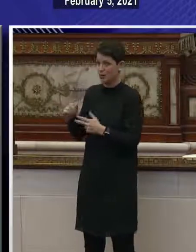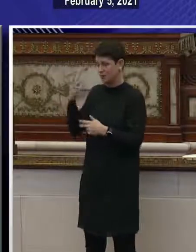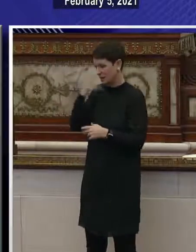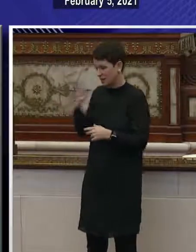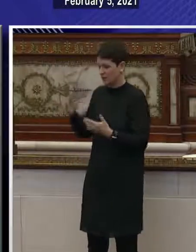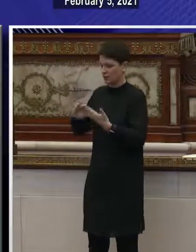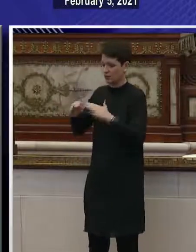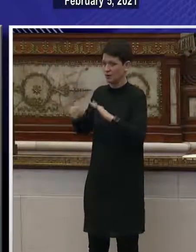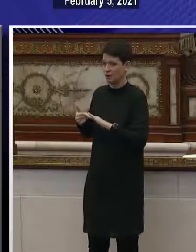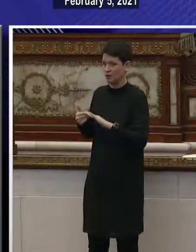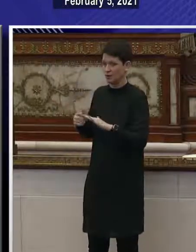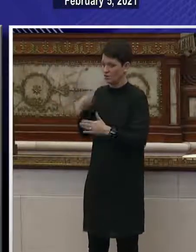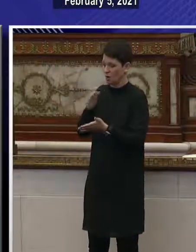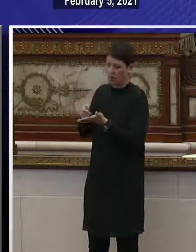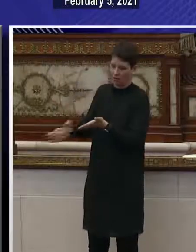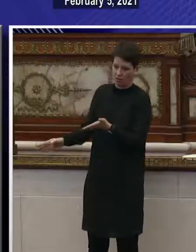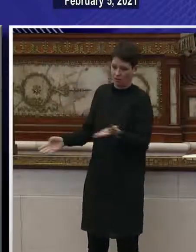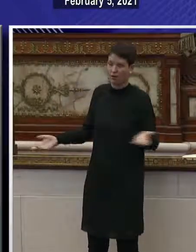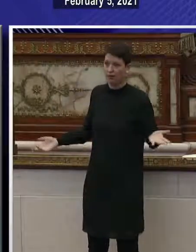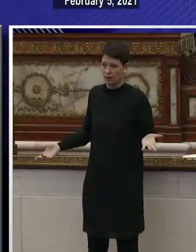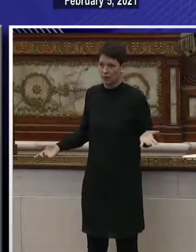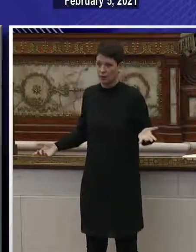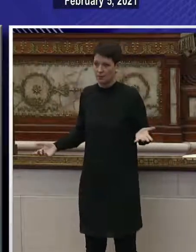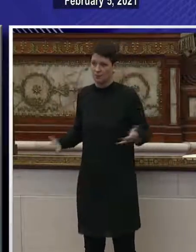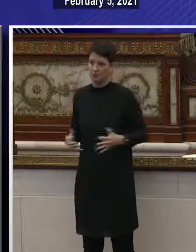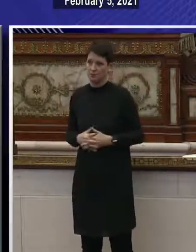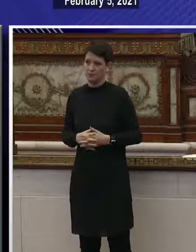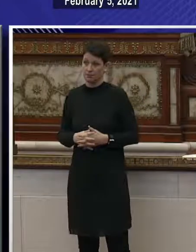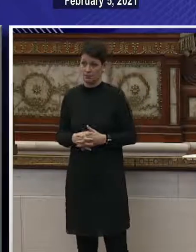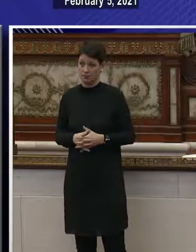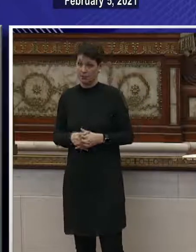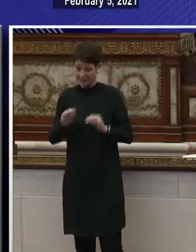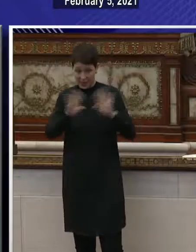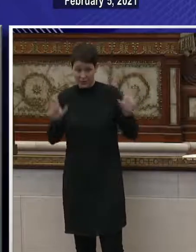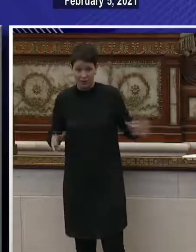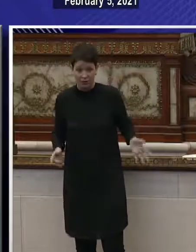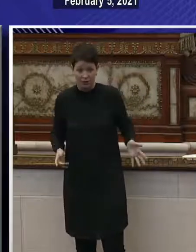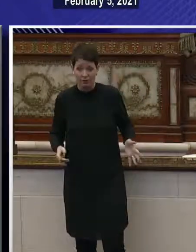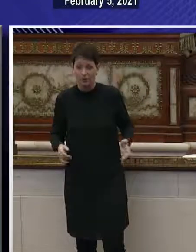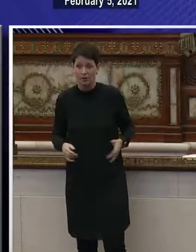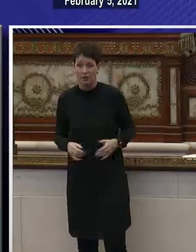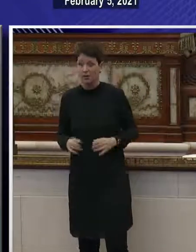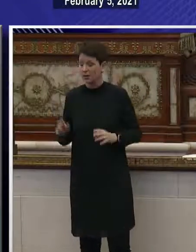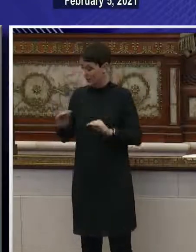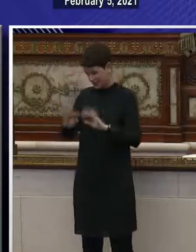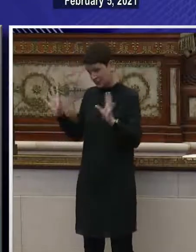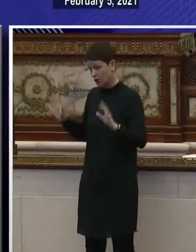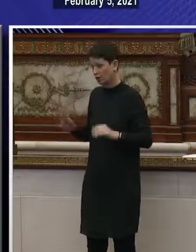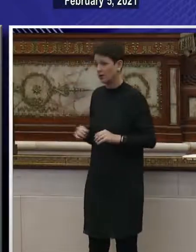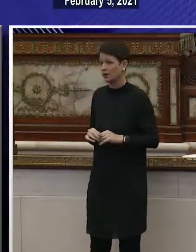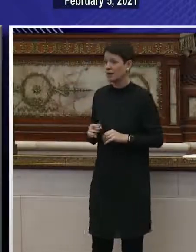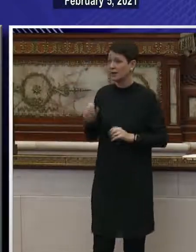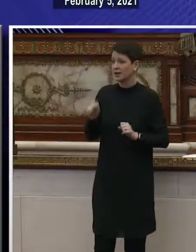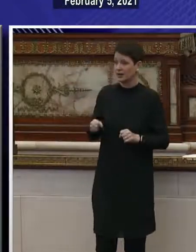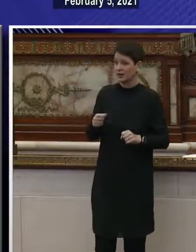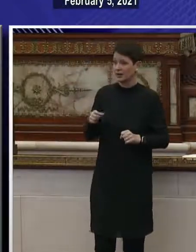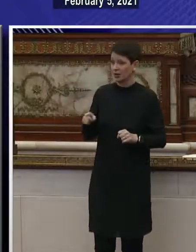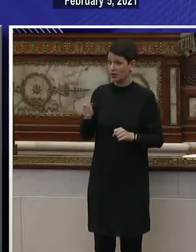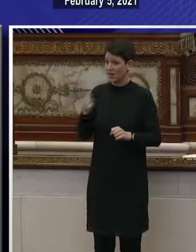immigrant communities are left behind. Is that clear? Yes, that's clear. And if you're saying, can we give